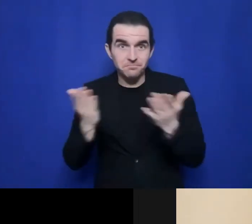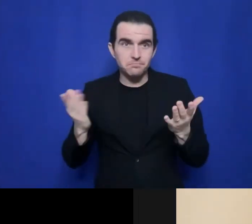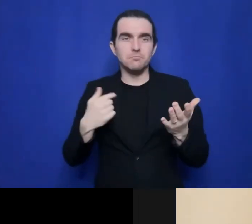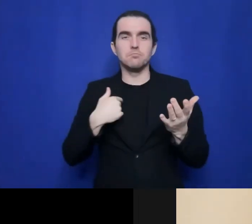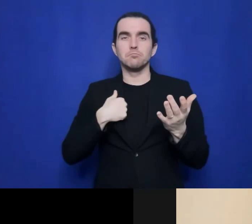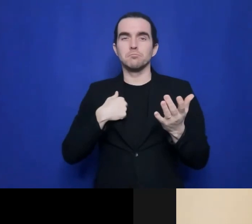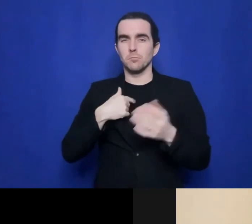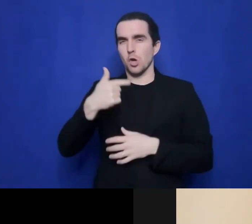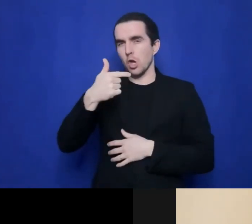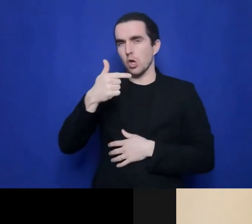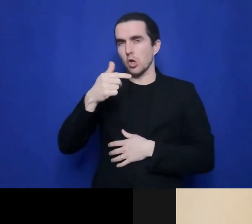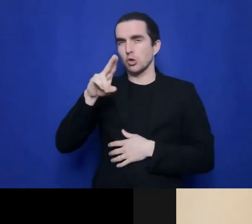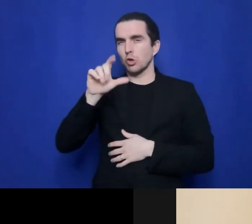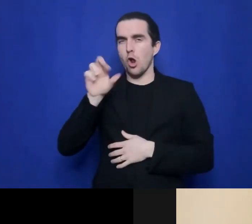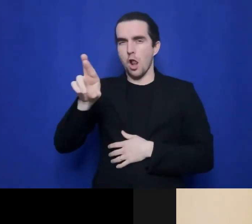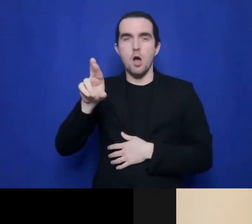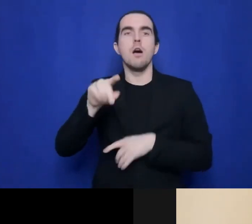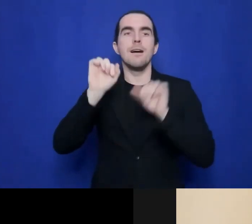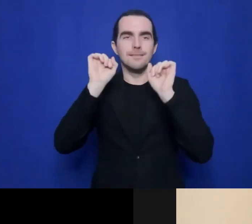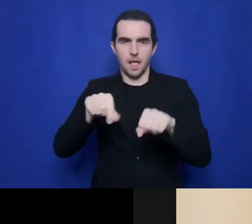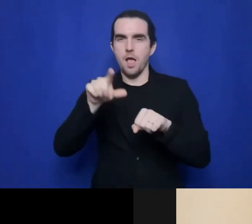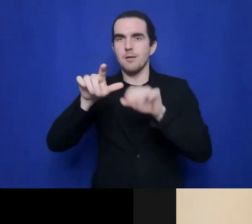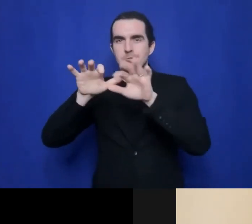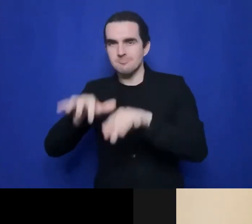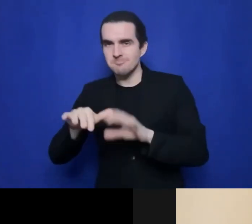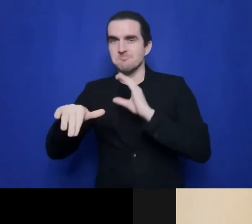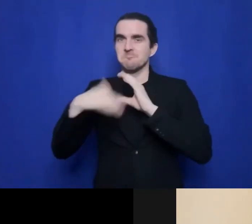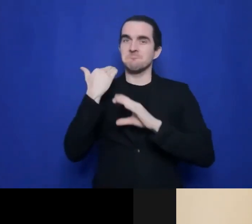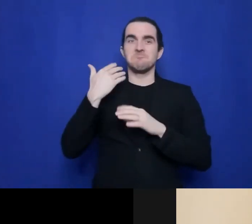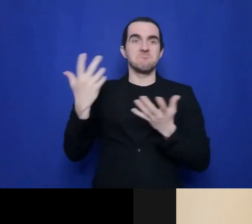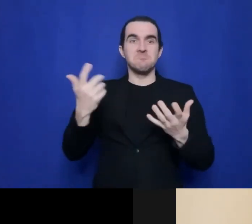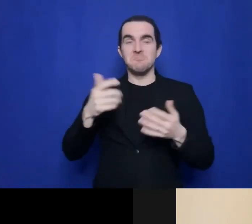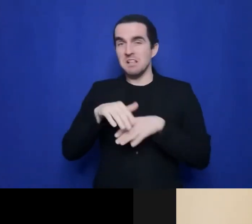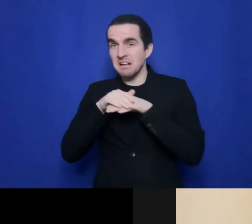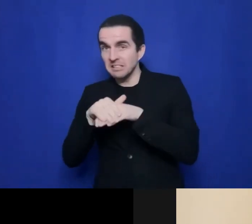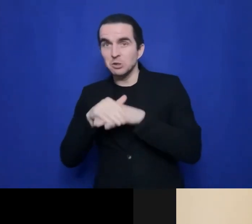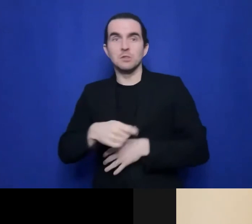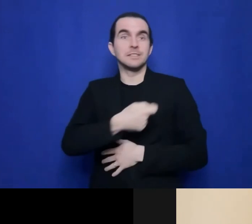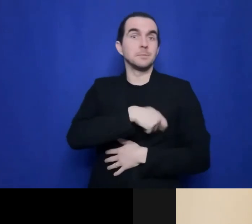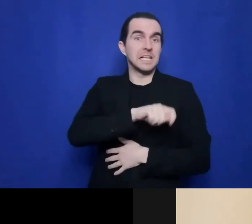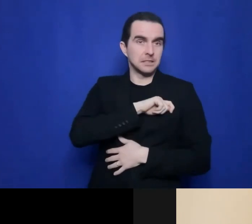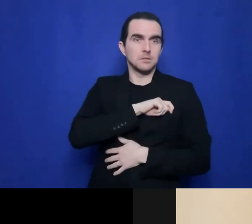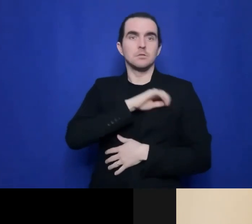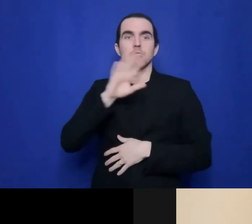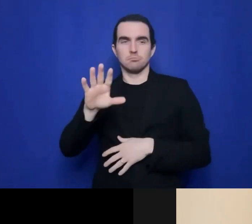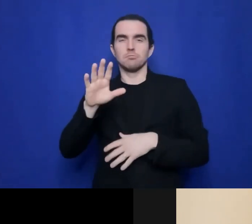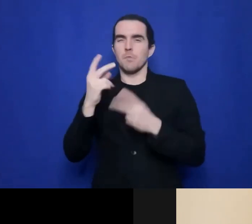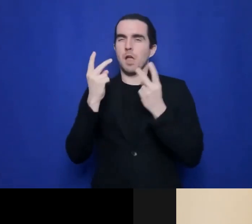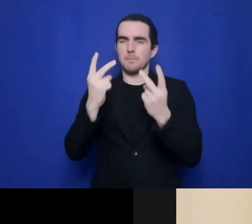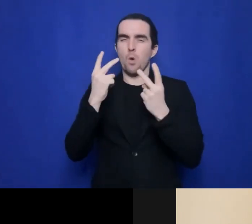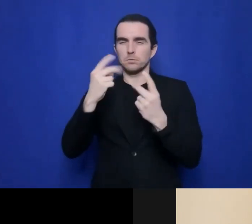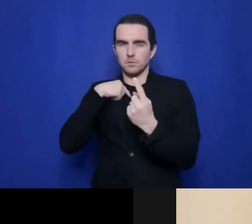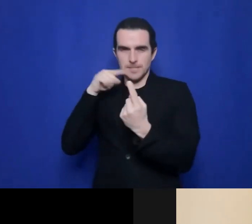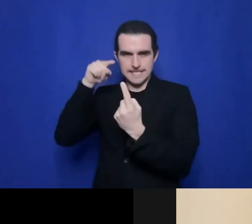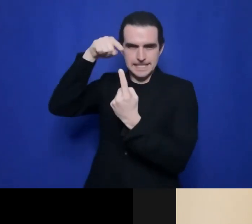It's the same for me. So even those who don't speak English, don't hesitate. We are here, and we